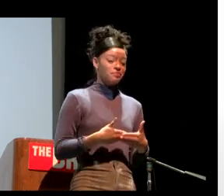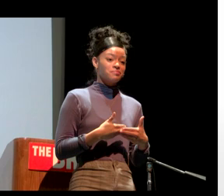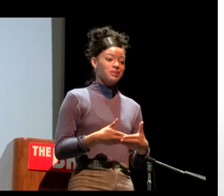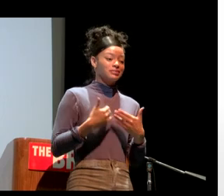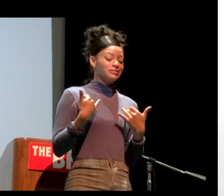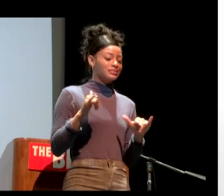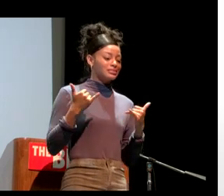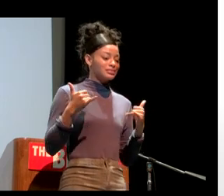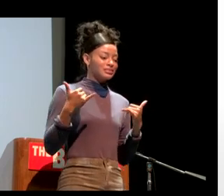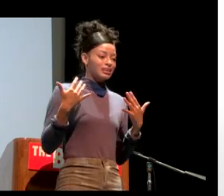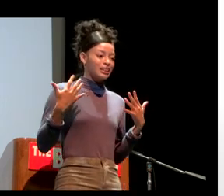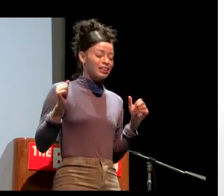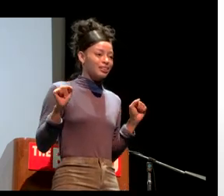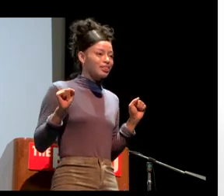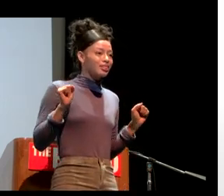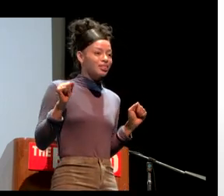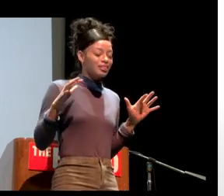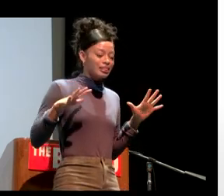and